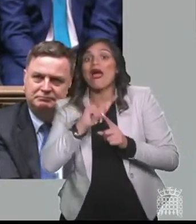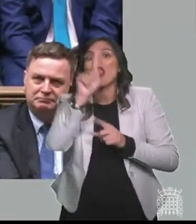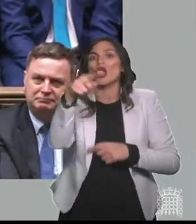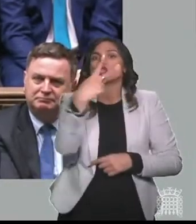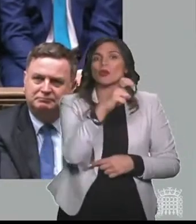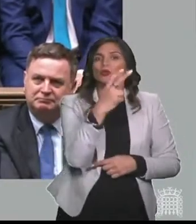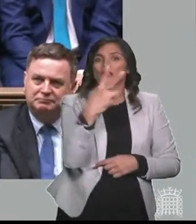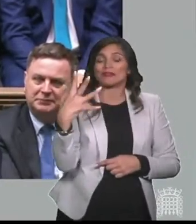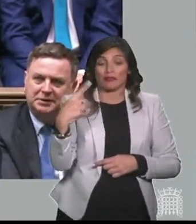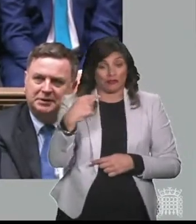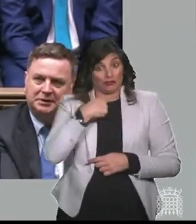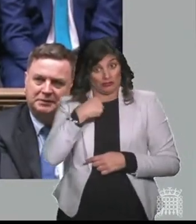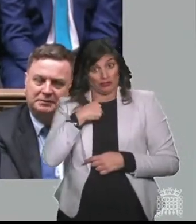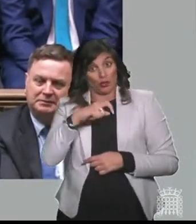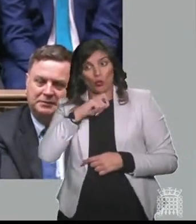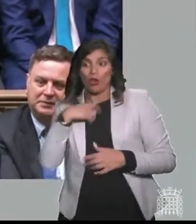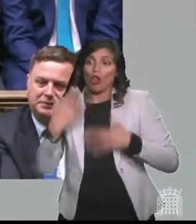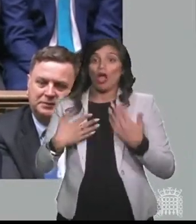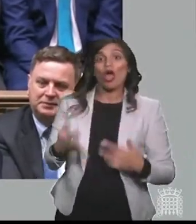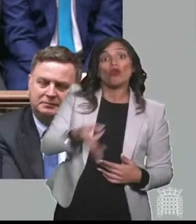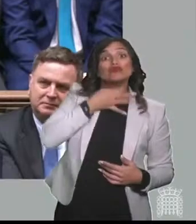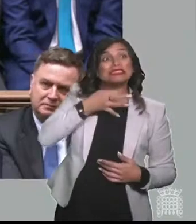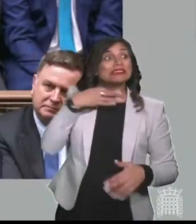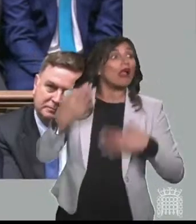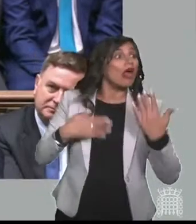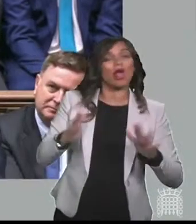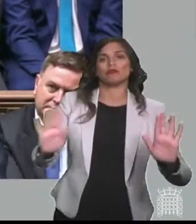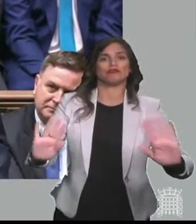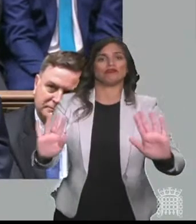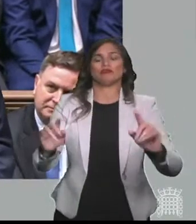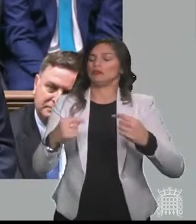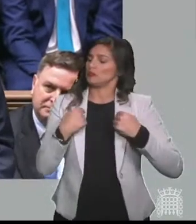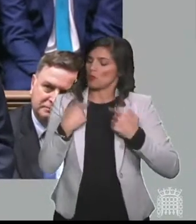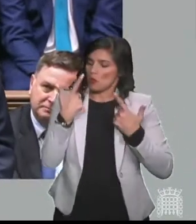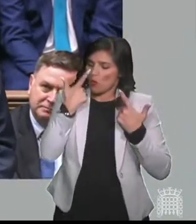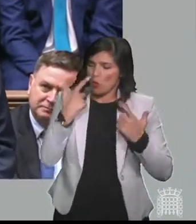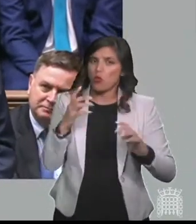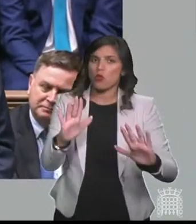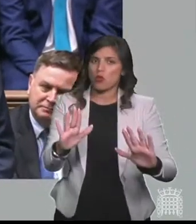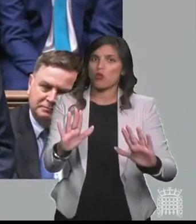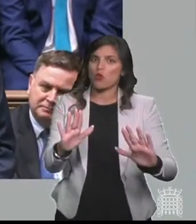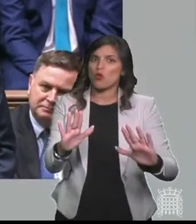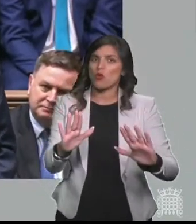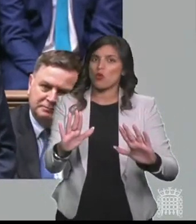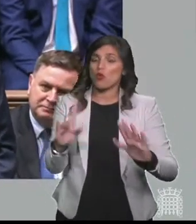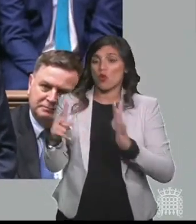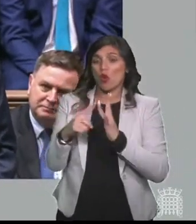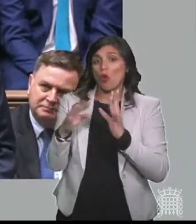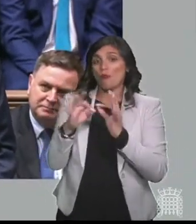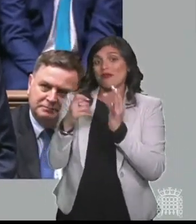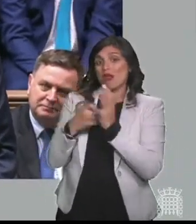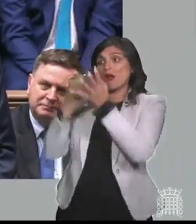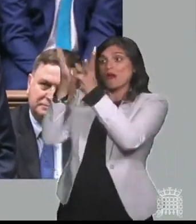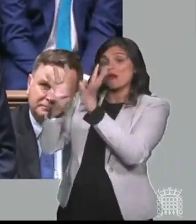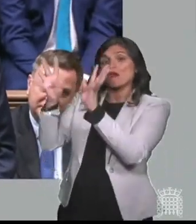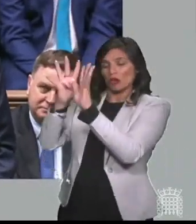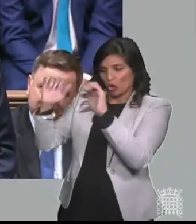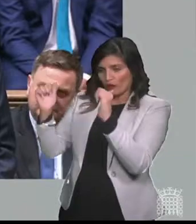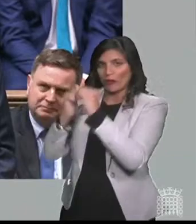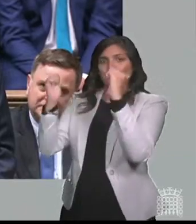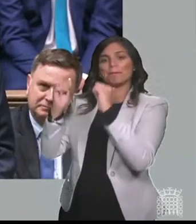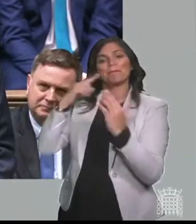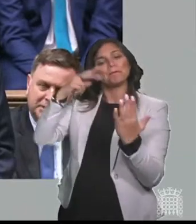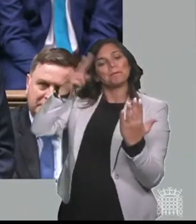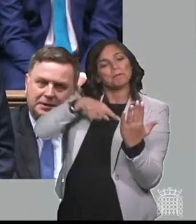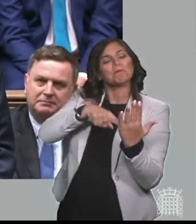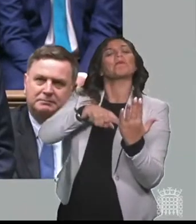with inflation, and the OBR confirm that the measures I take today make inflation lower next year than it would otherwise